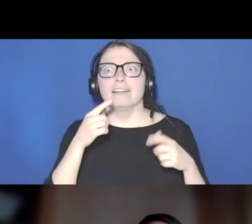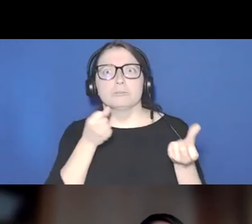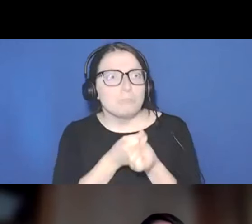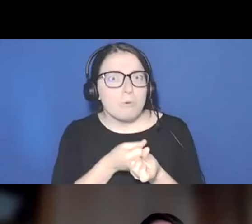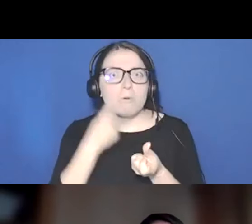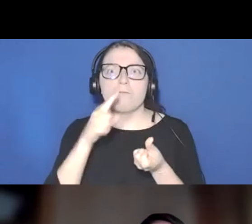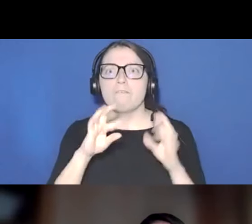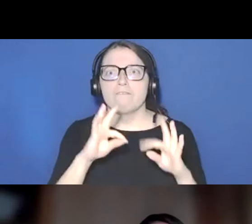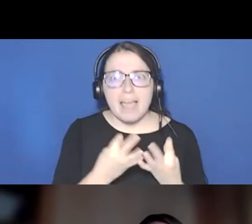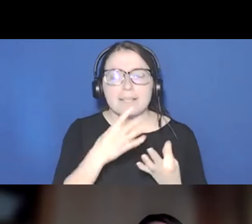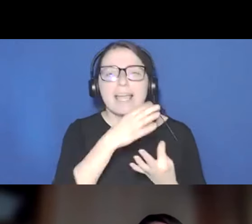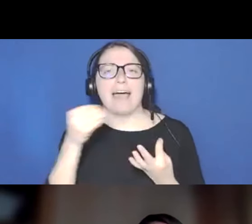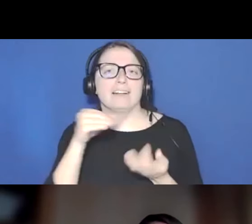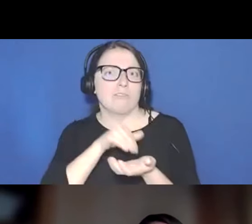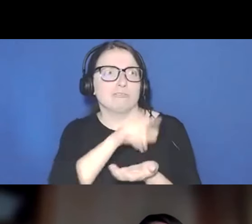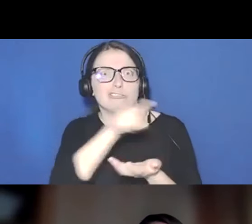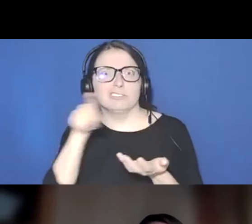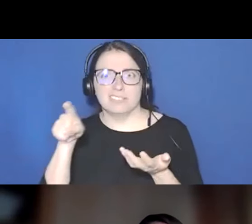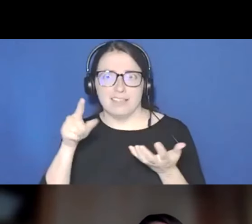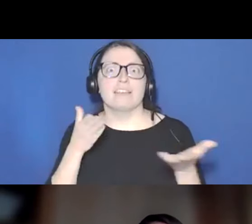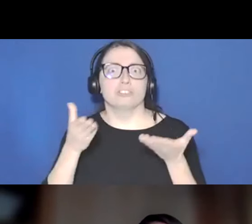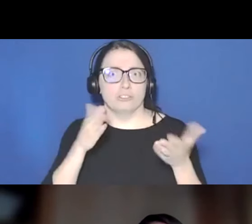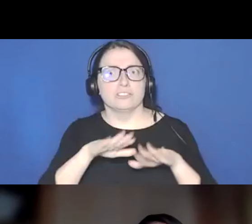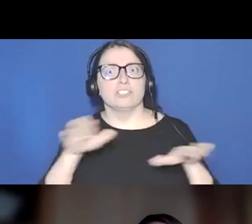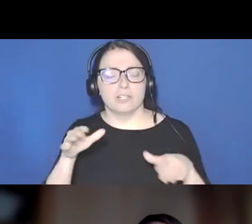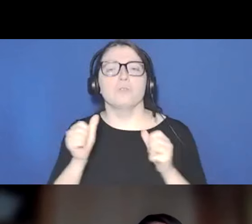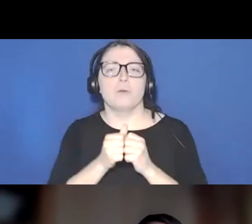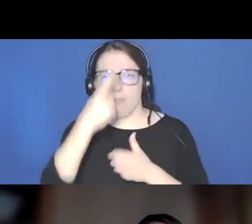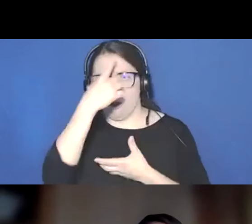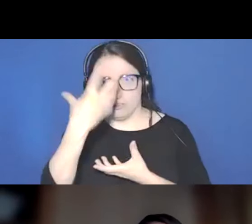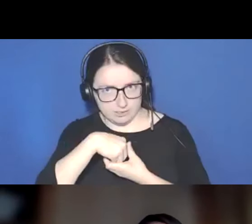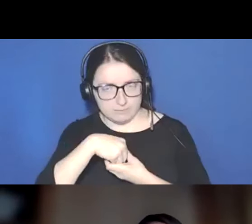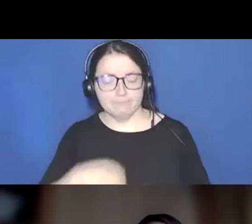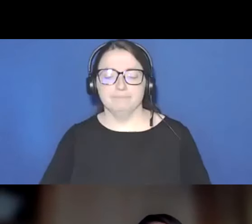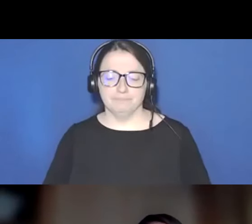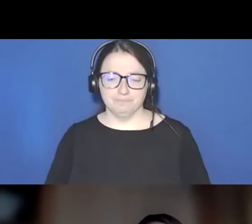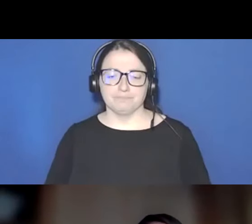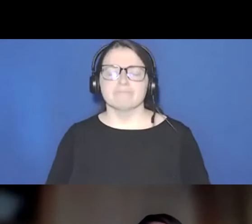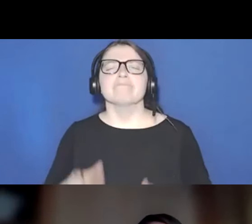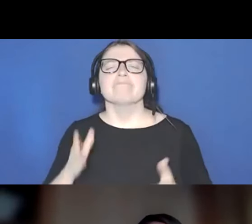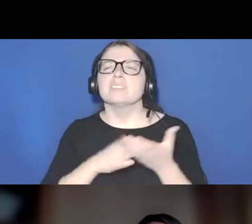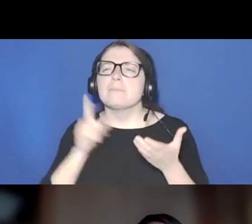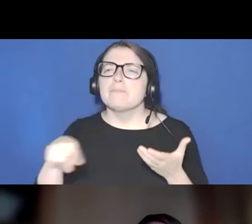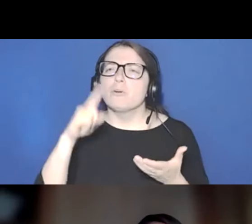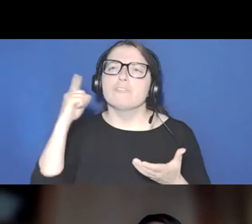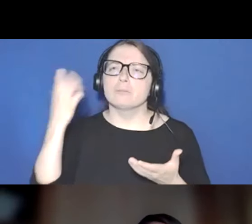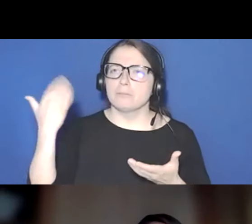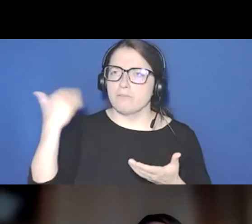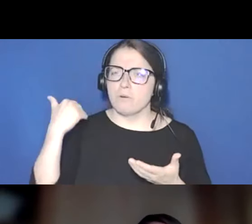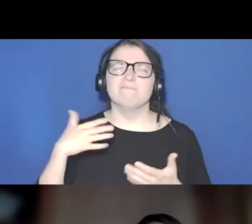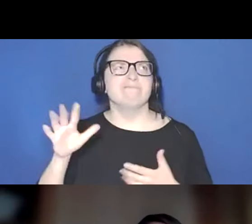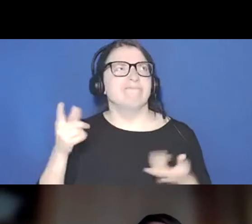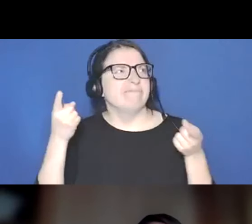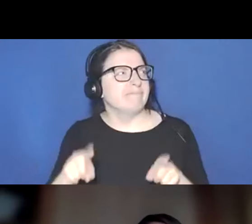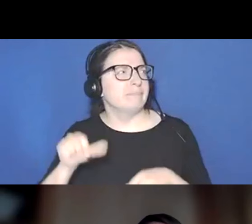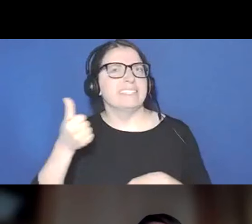who serve children with autism in the Rochester area. Some of you have heard me say this before, but it was about 10 years